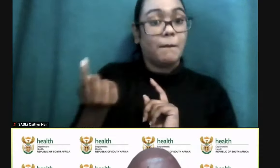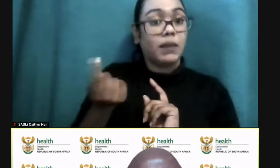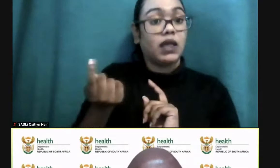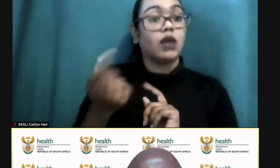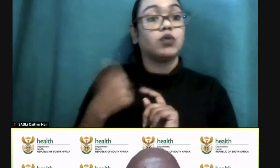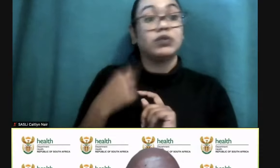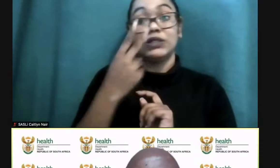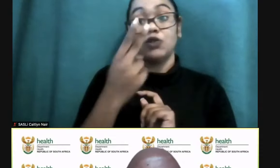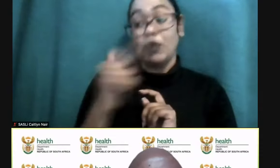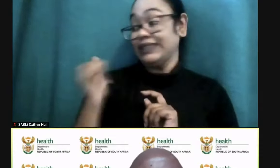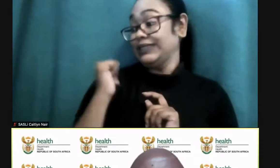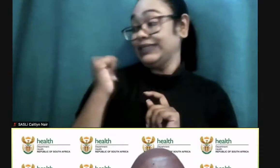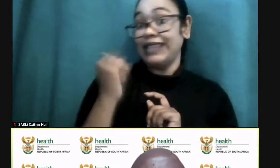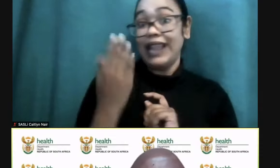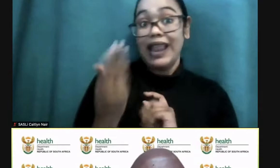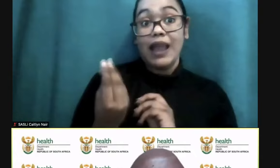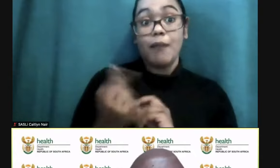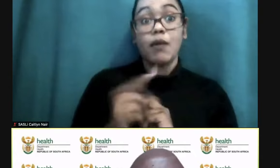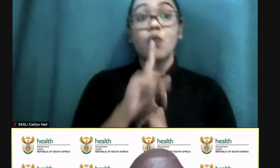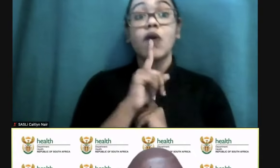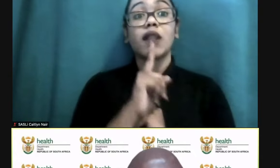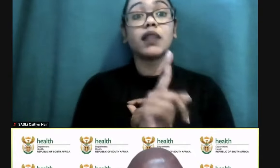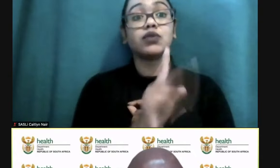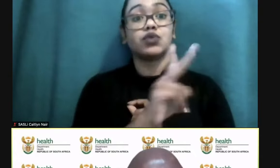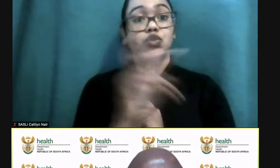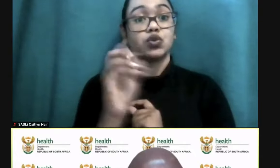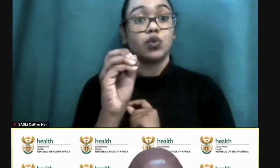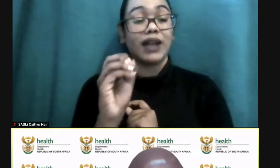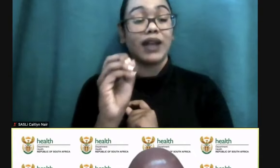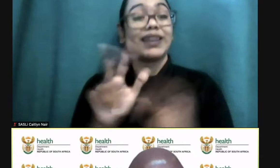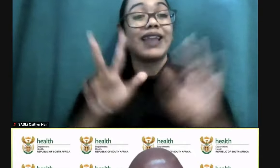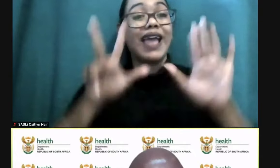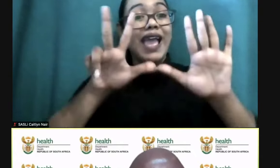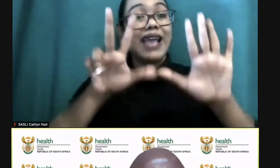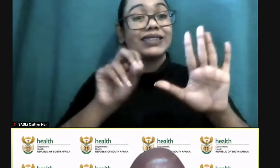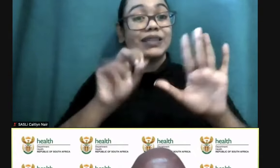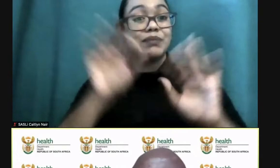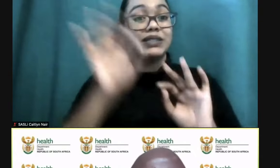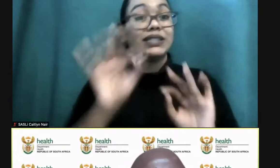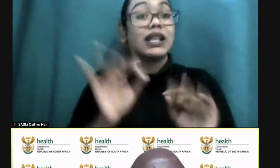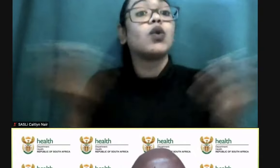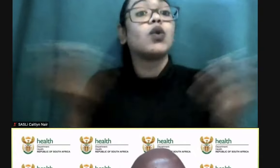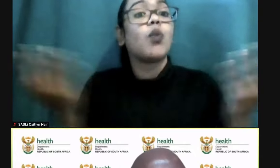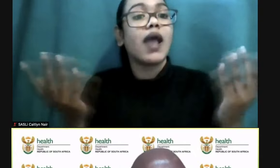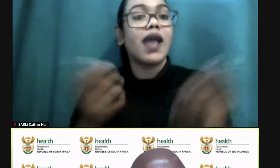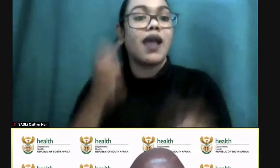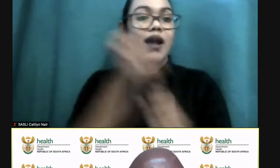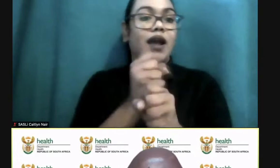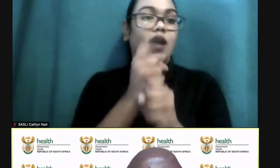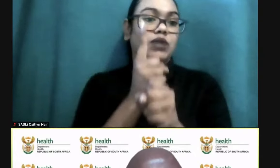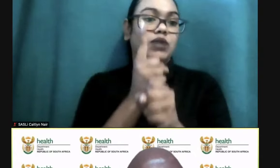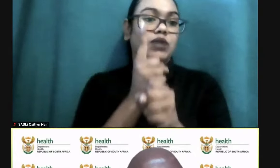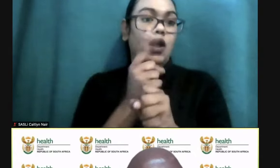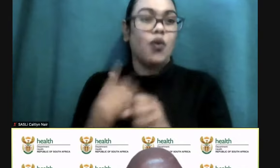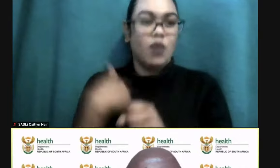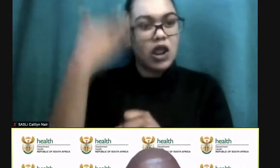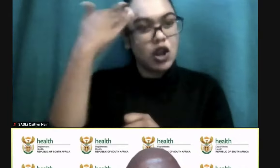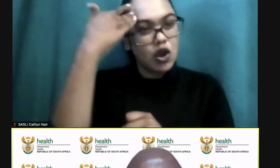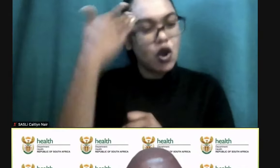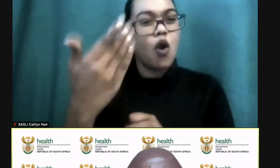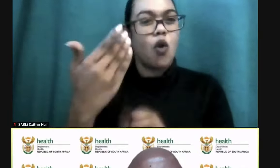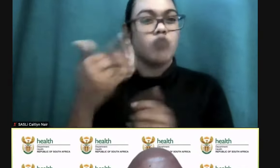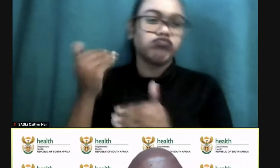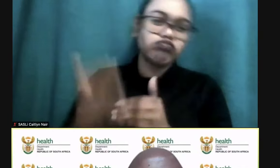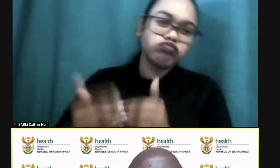yesterday's numbers, over 1,200, 80% of that is still in Gauteng, but we know the pattern, especially when